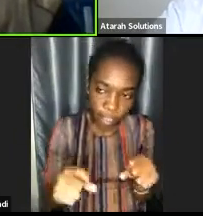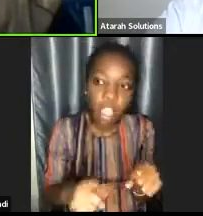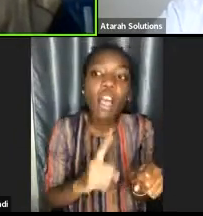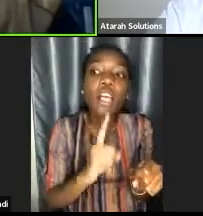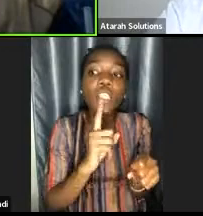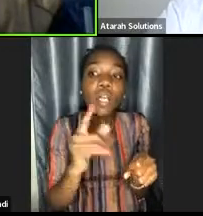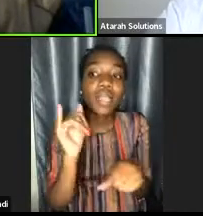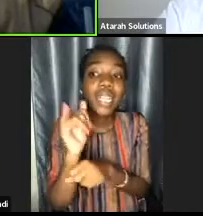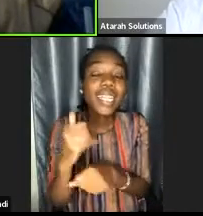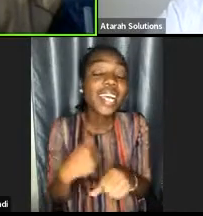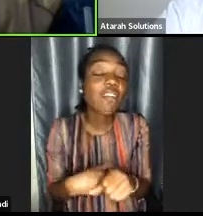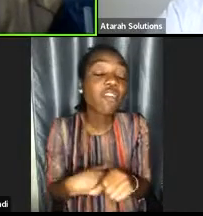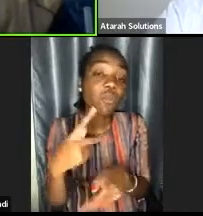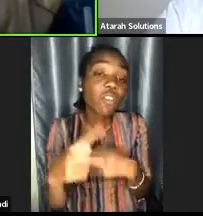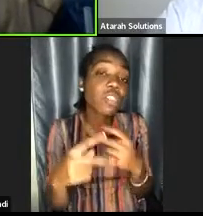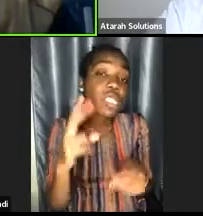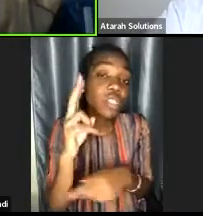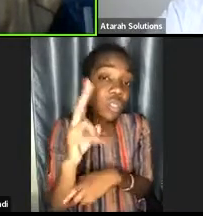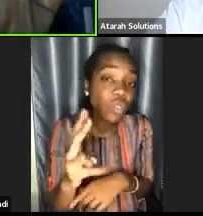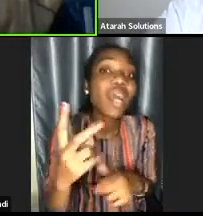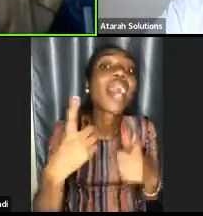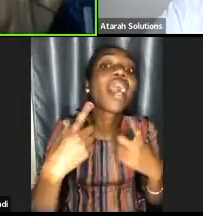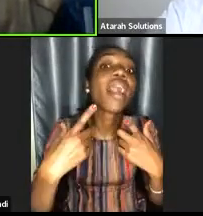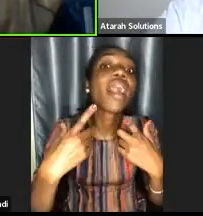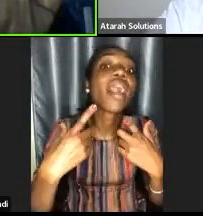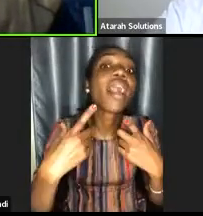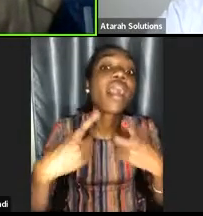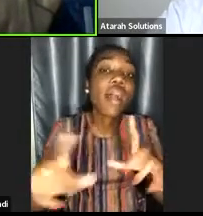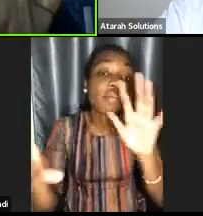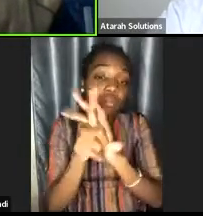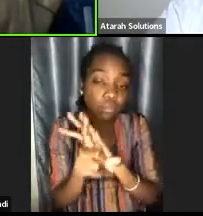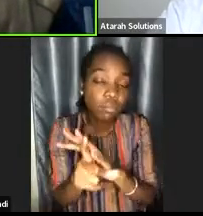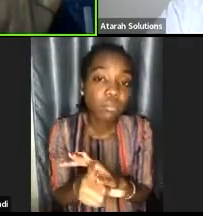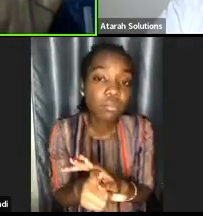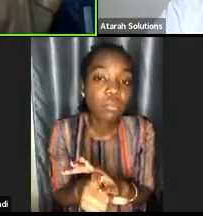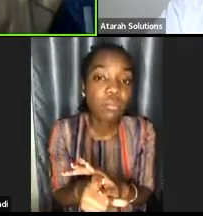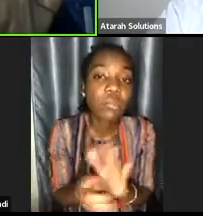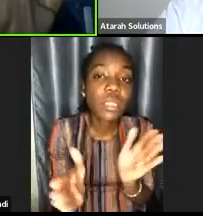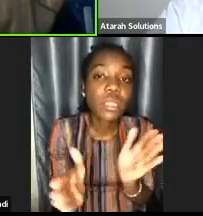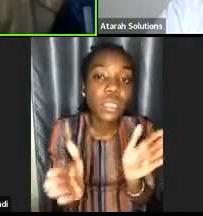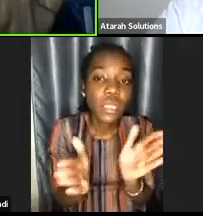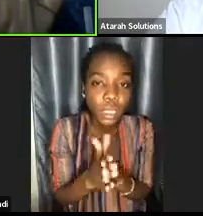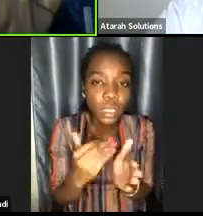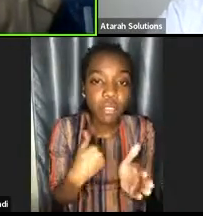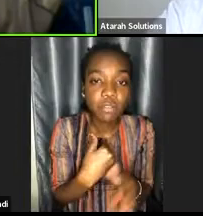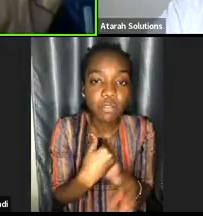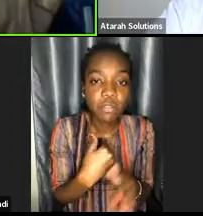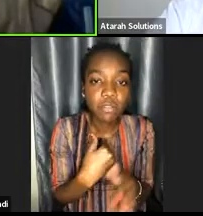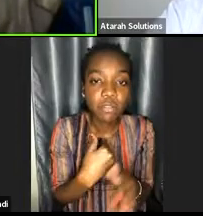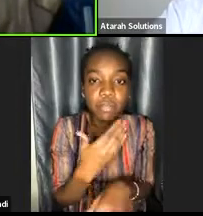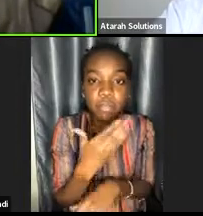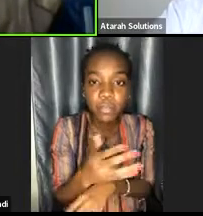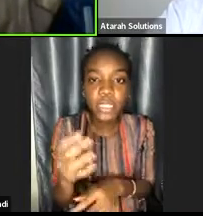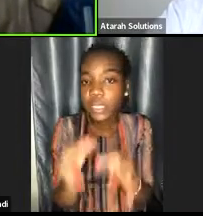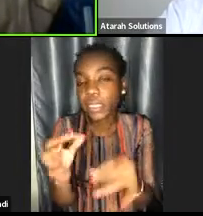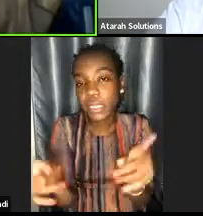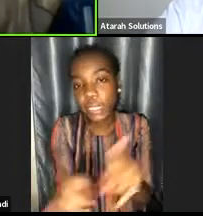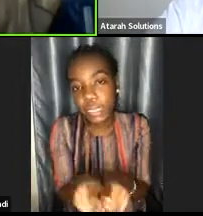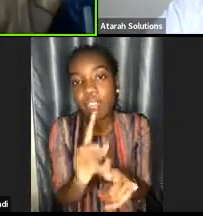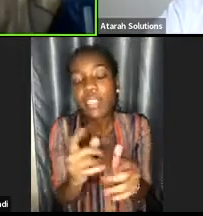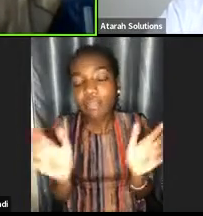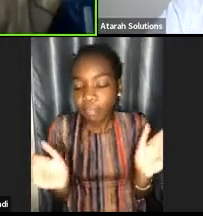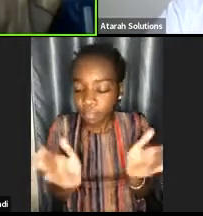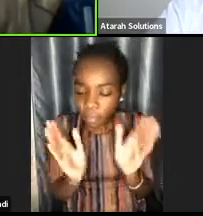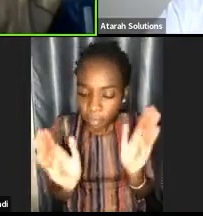two processes have legal backing, and the judiciary is encouraged, or rather it is